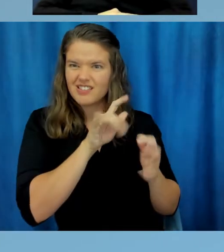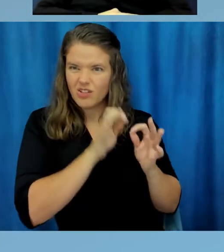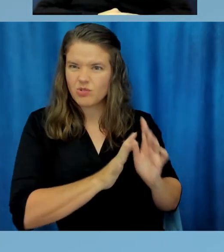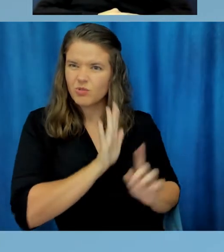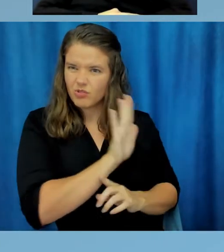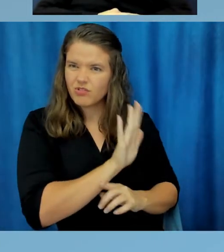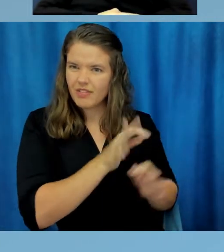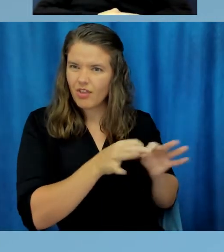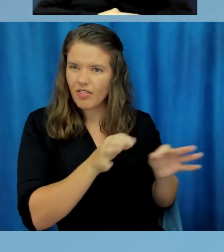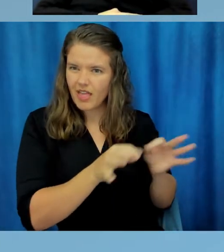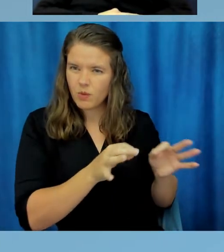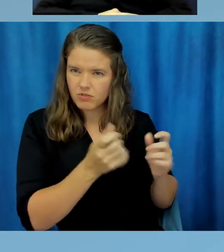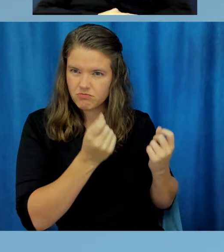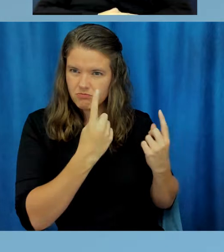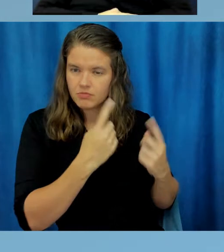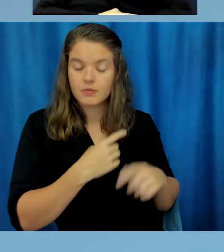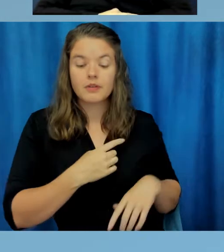interpreter,